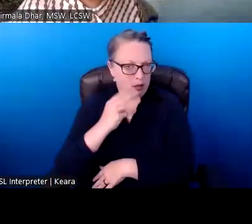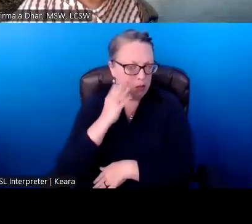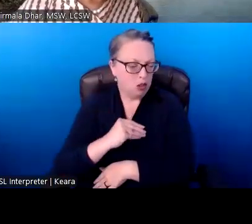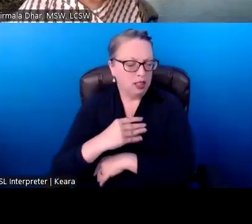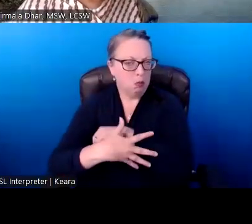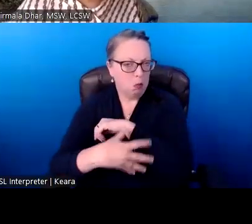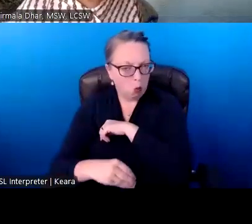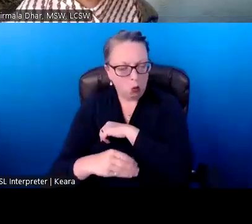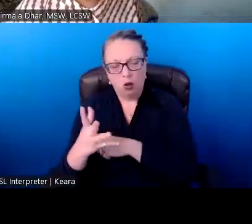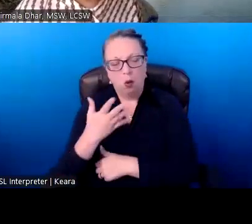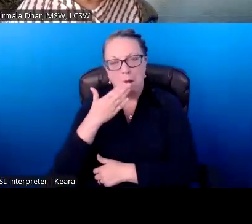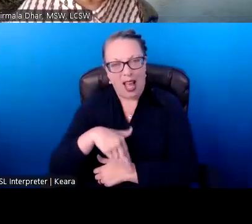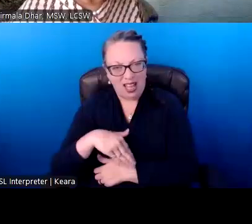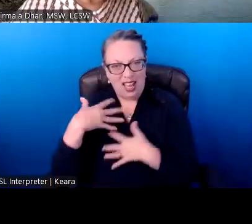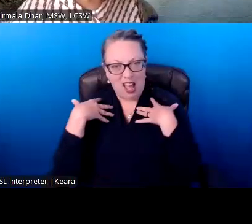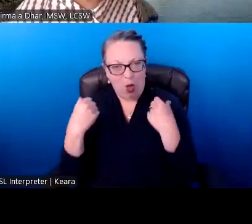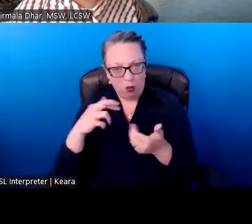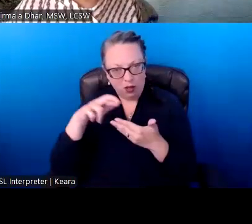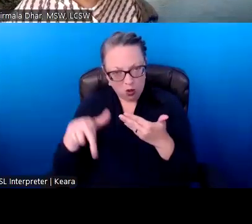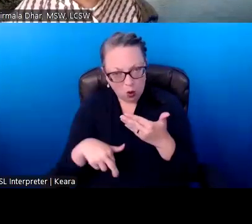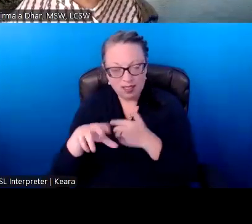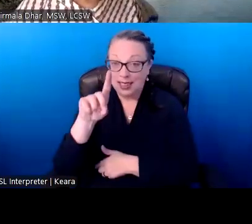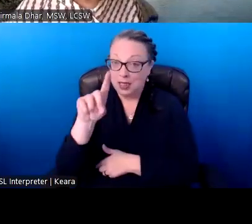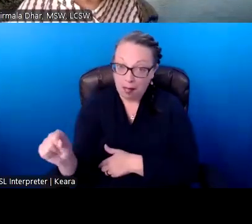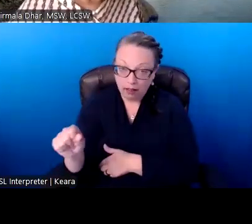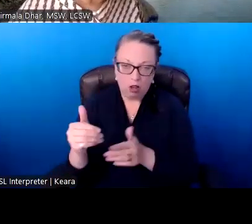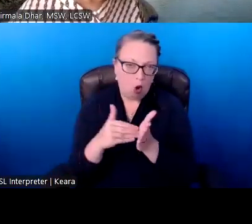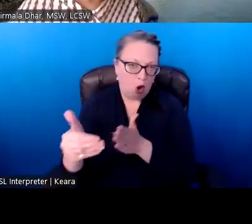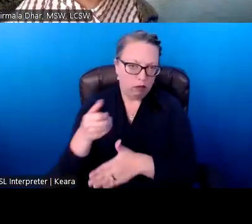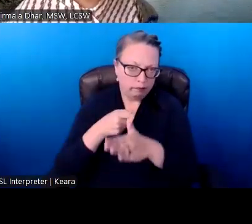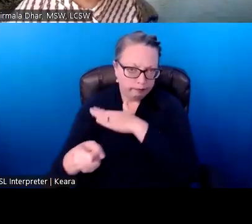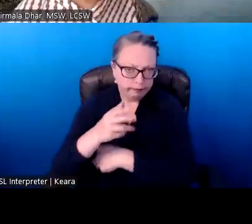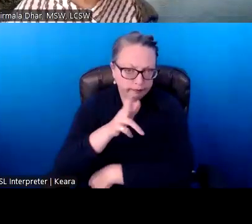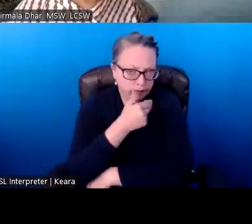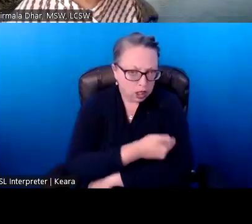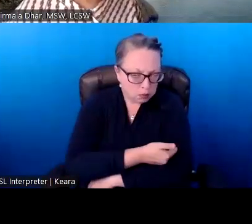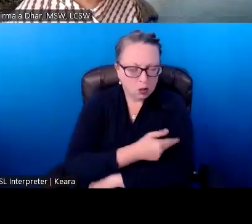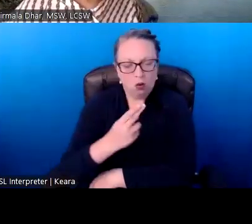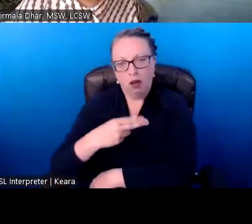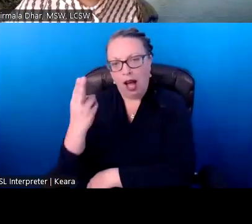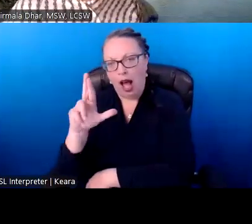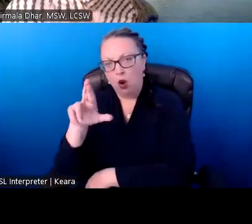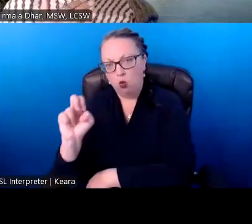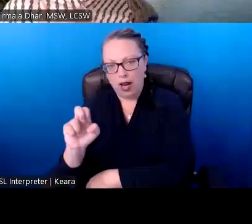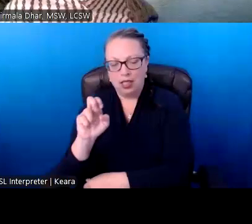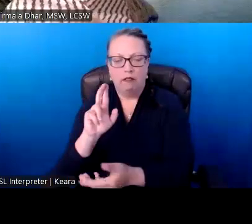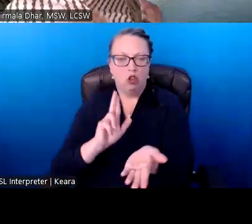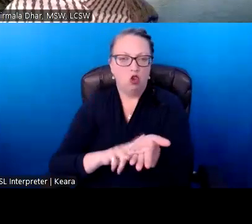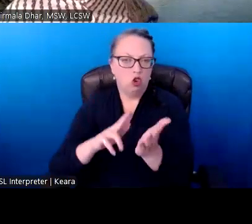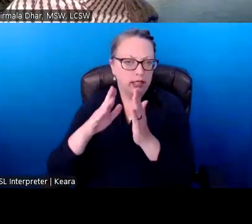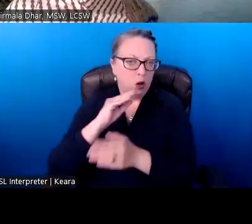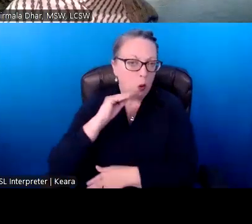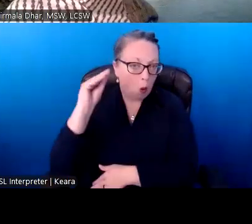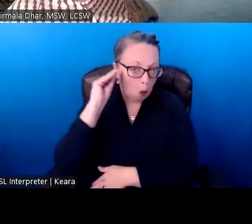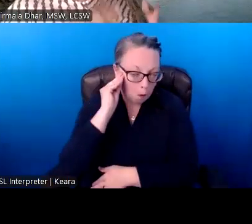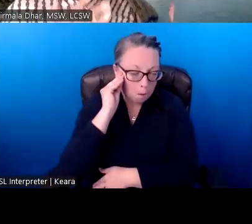outcomes, disability, frequent hospitalization, higher rates of nursing home admissions, occurring at a